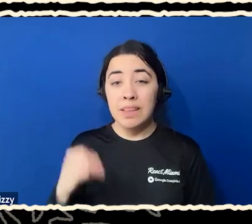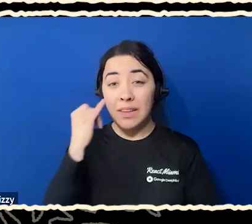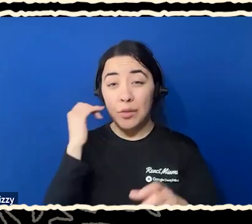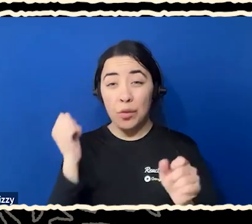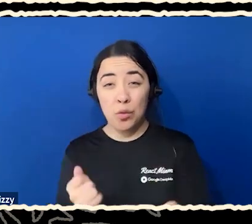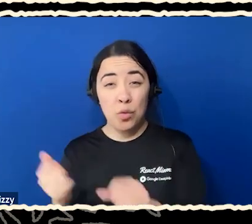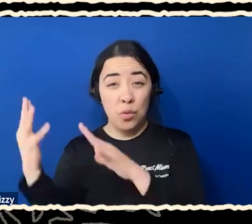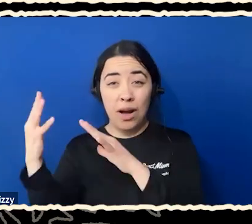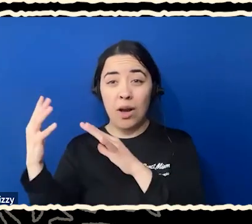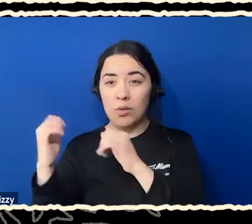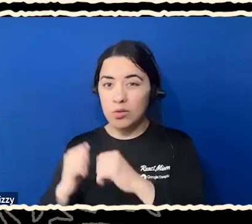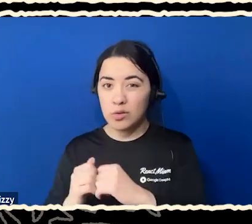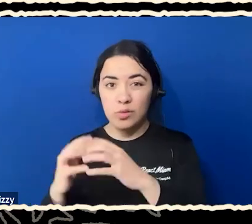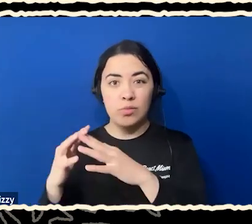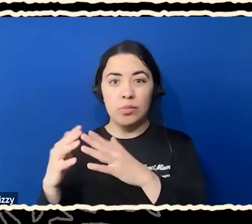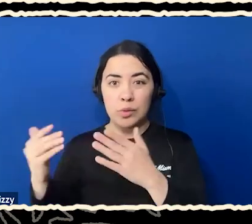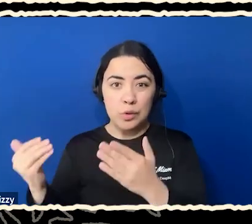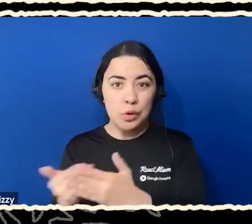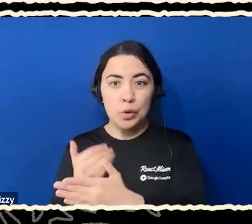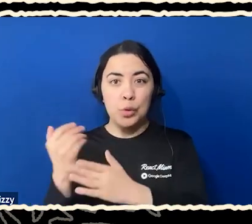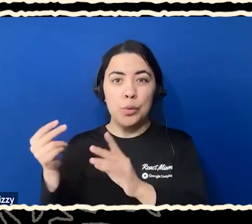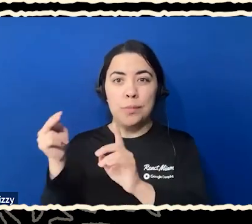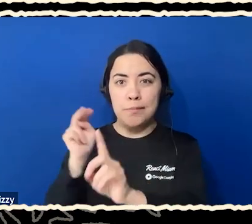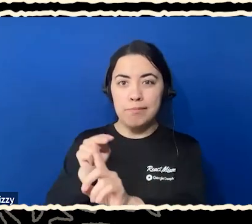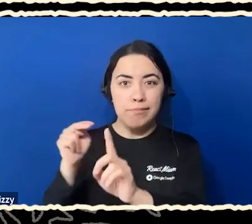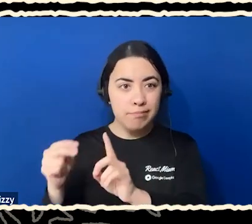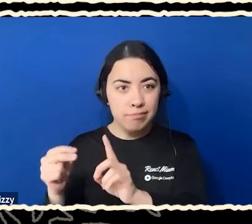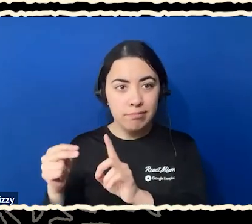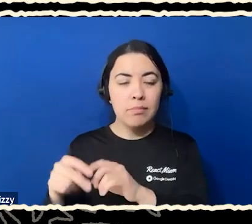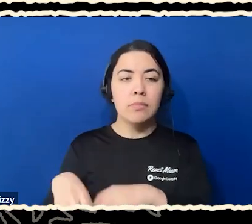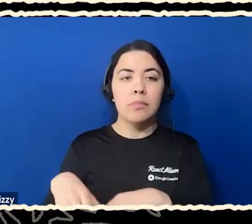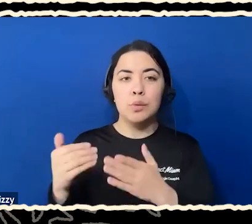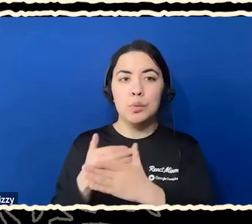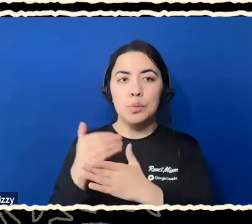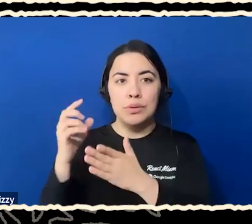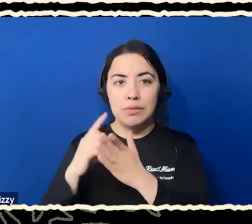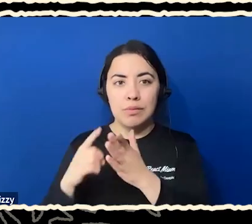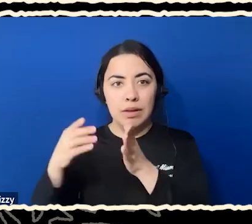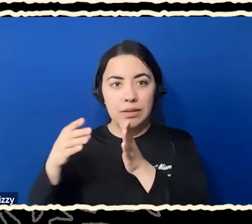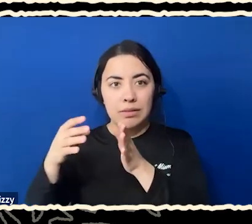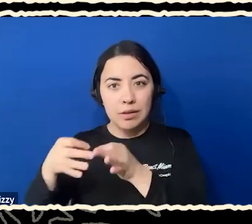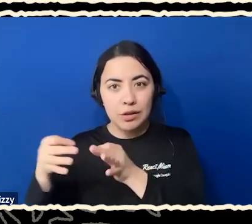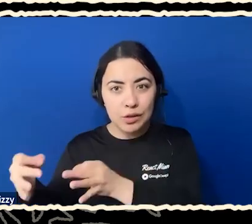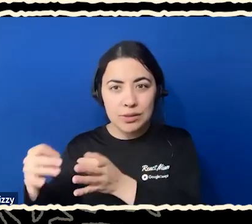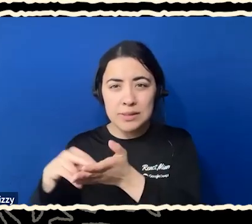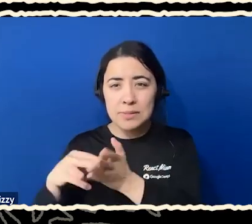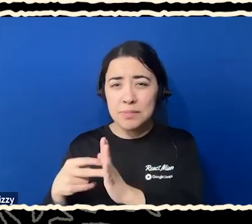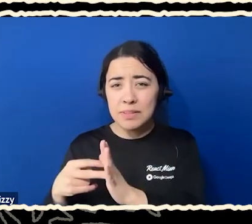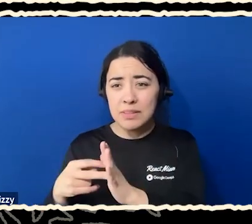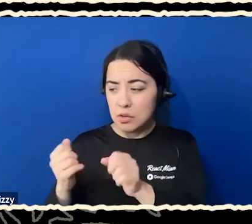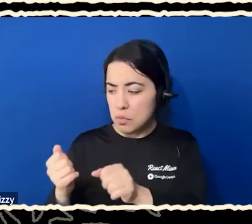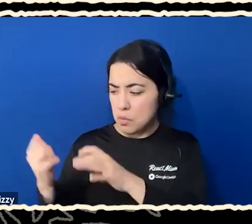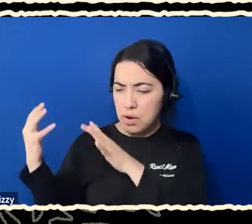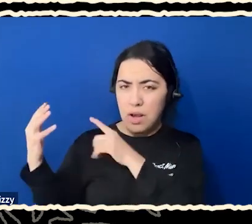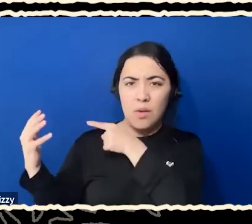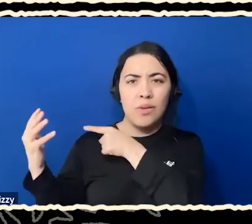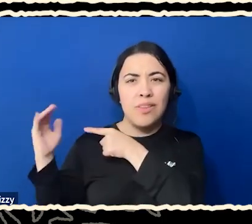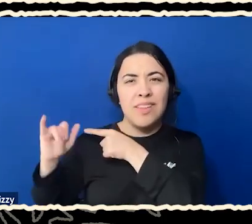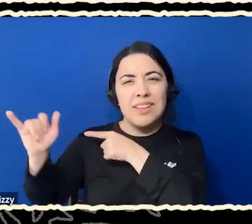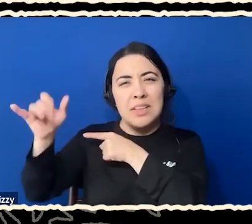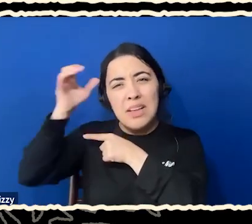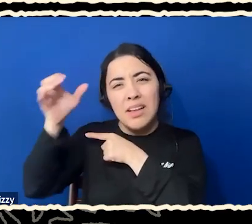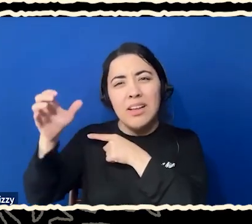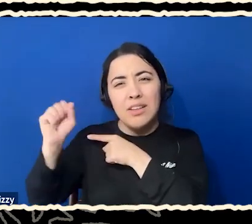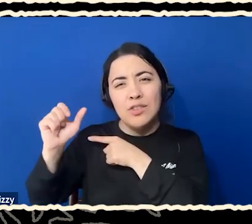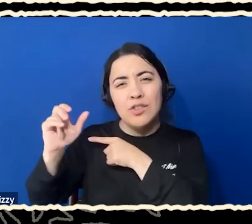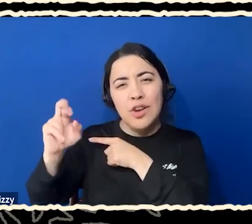paradigm, with a new set of design decisions, you're most likely throwing away the scar tissue. And the scar